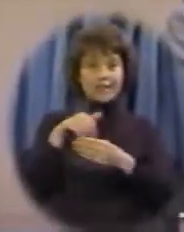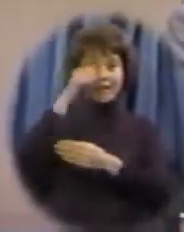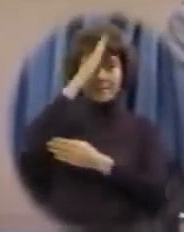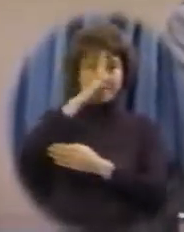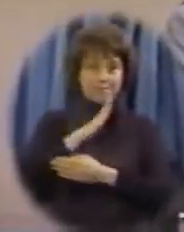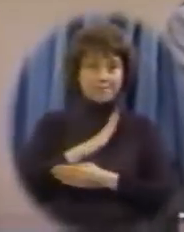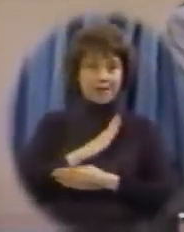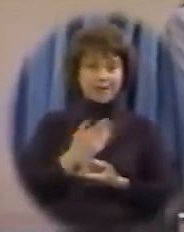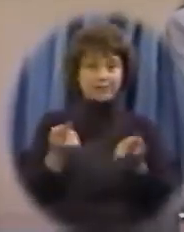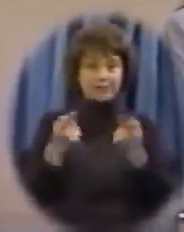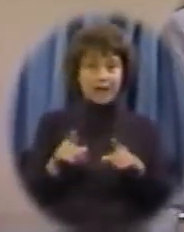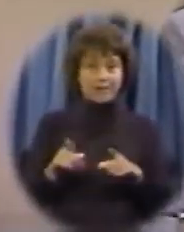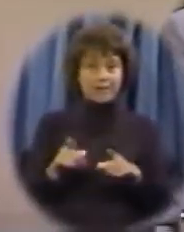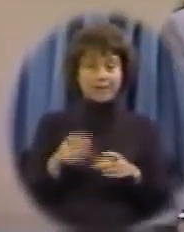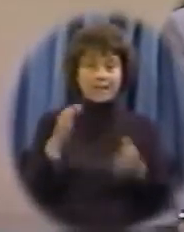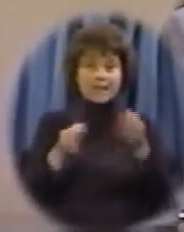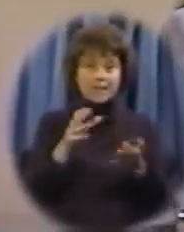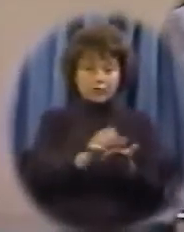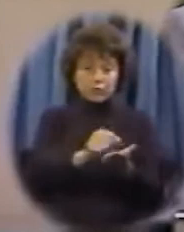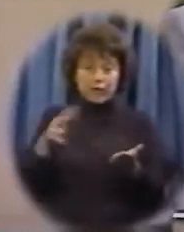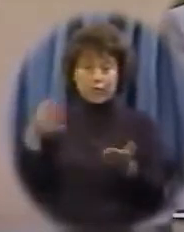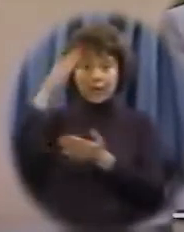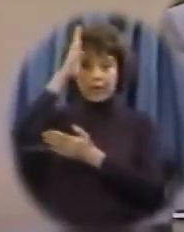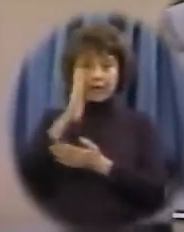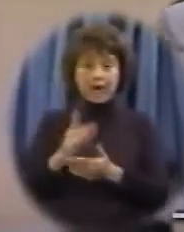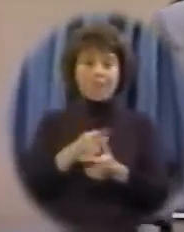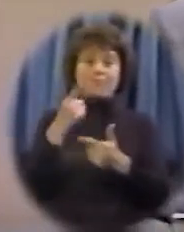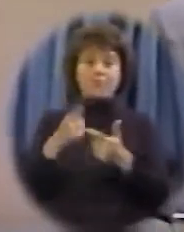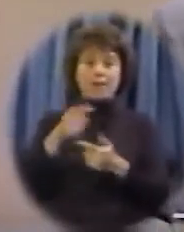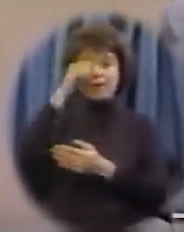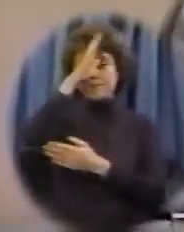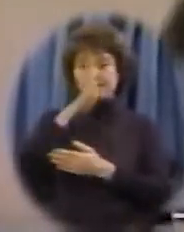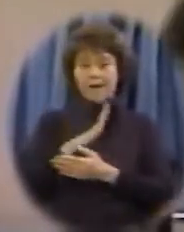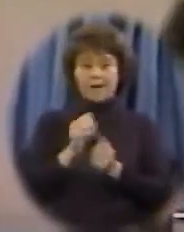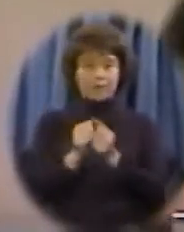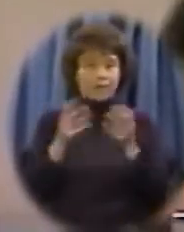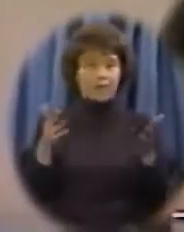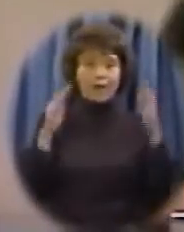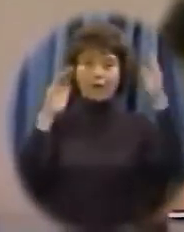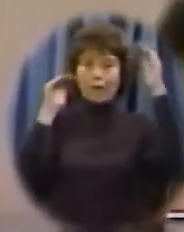stands absolutely hopeless. Absolutely hopeless. You say,